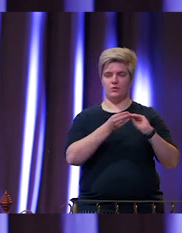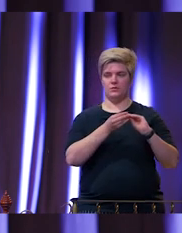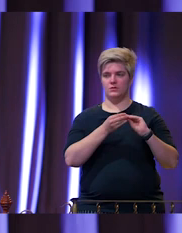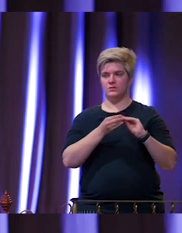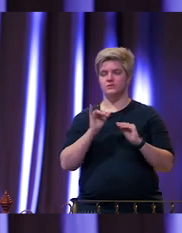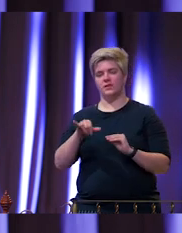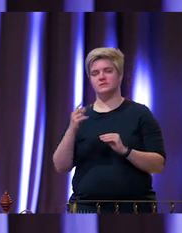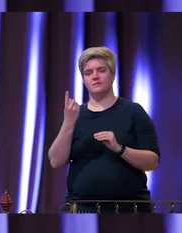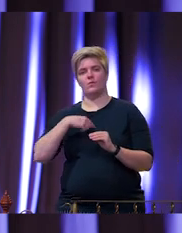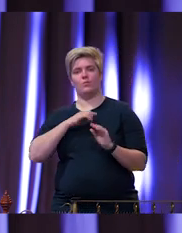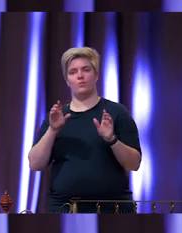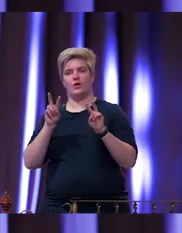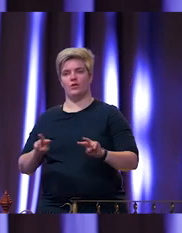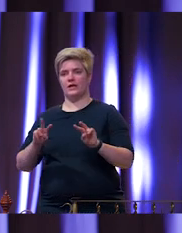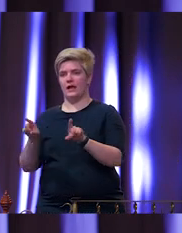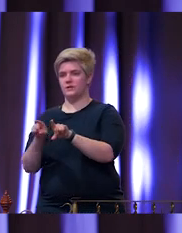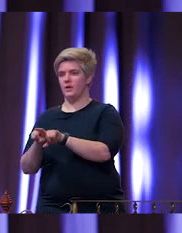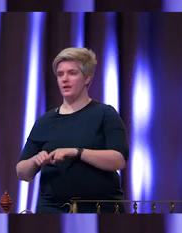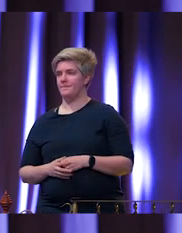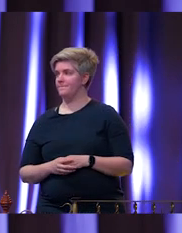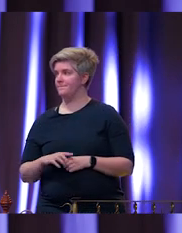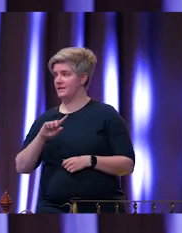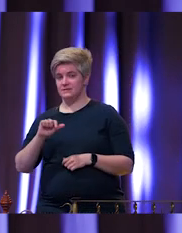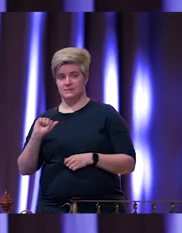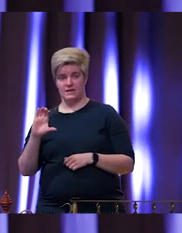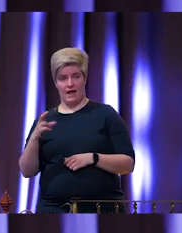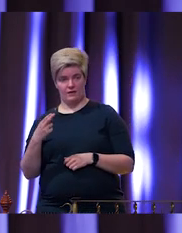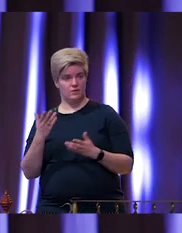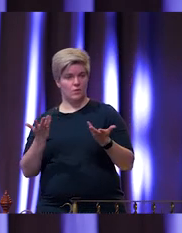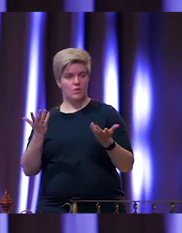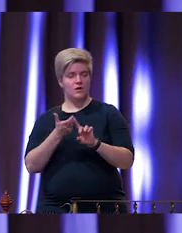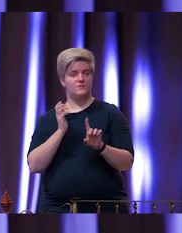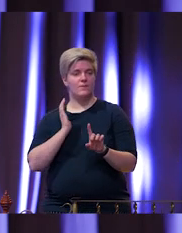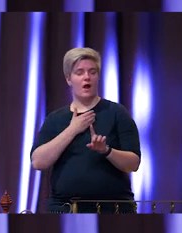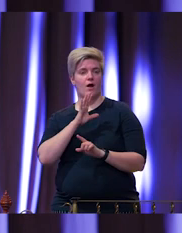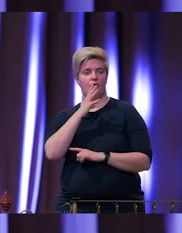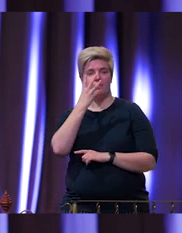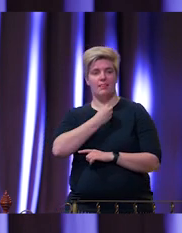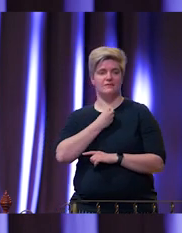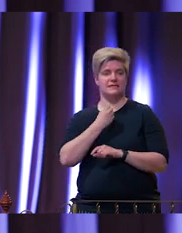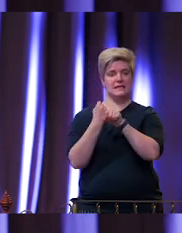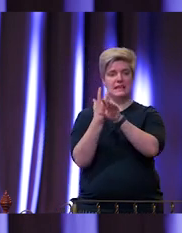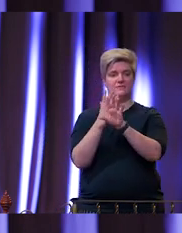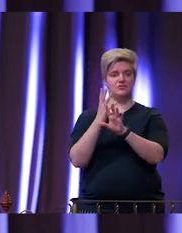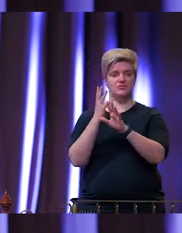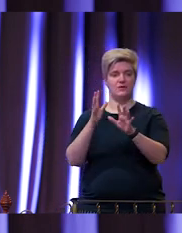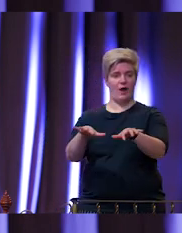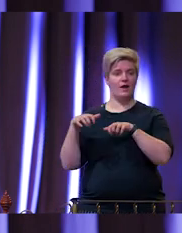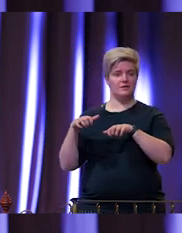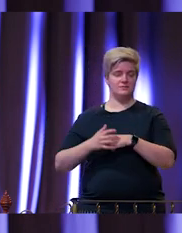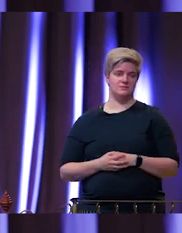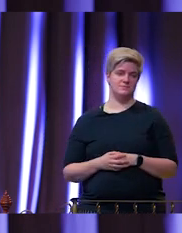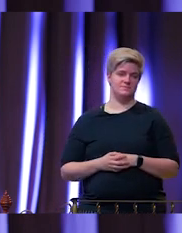well. Thank you. Zach, what do we have from our lovely live streamed audience? We're so happy you're here with us